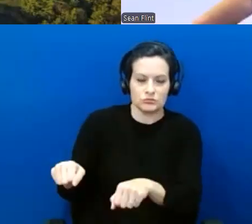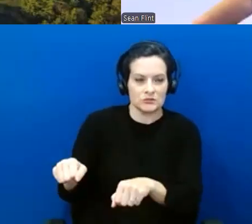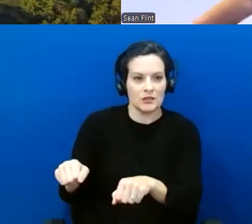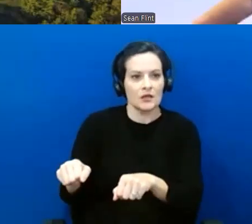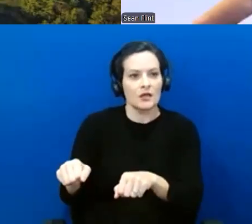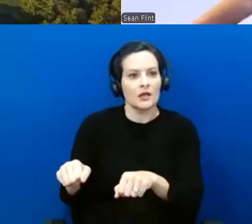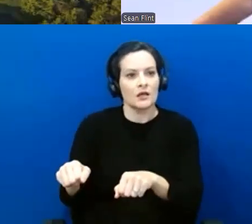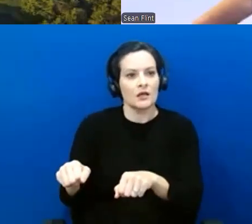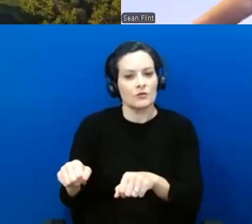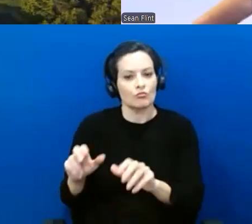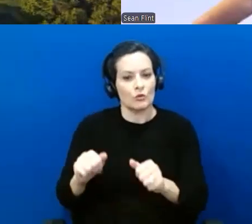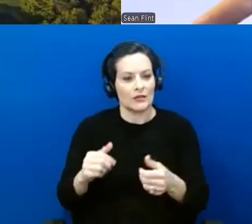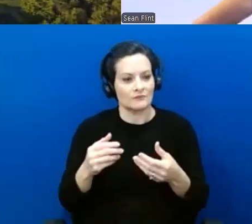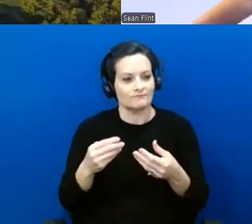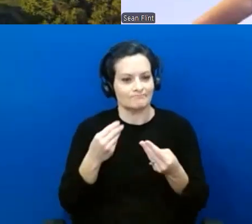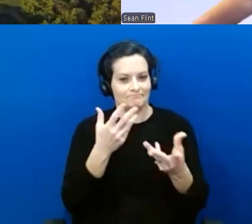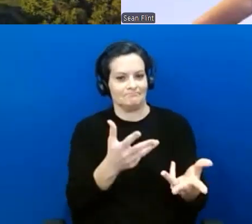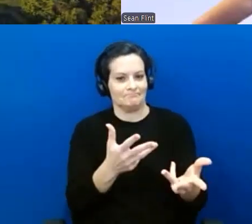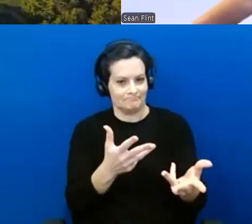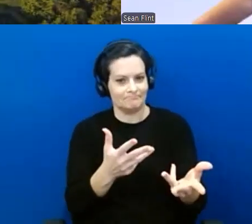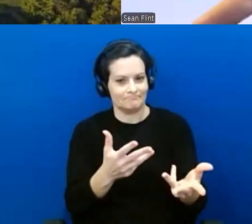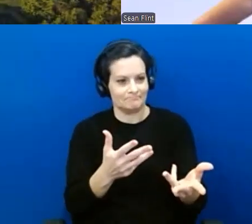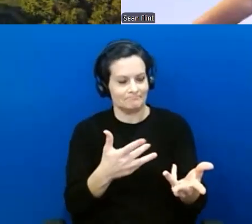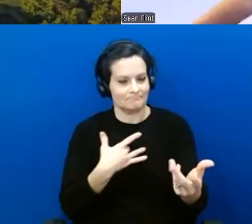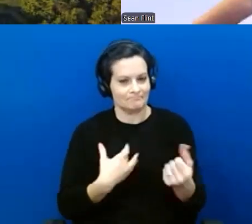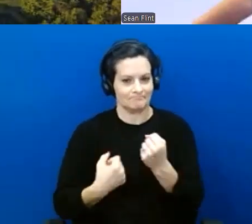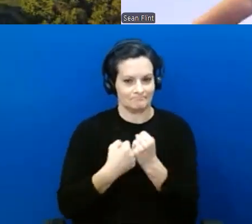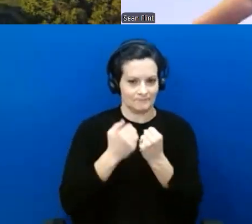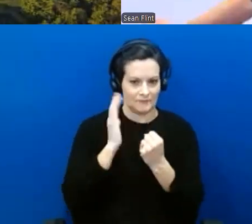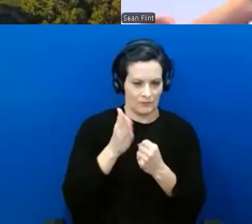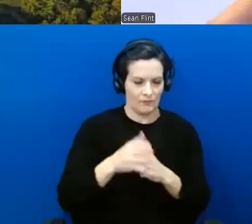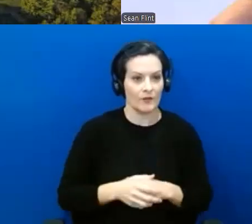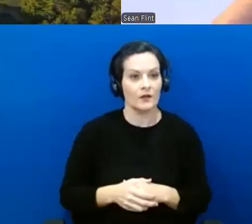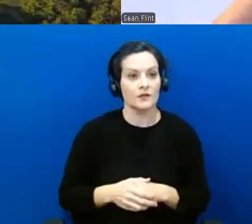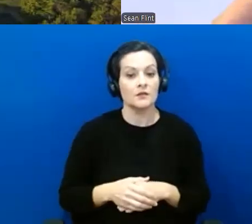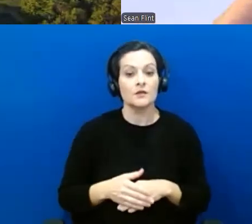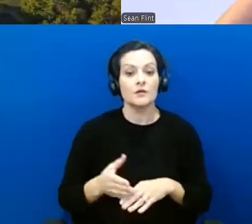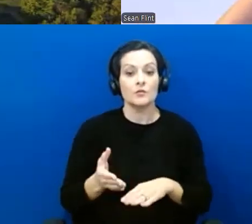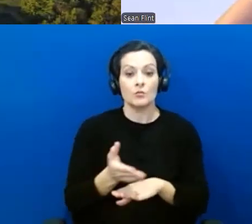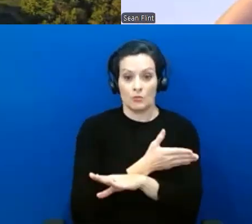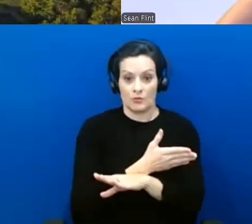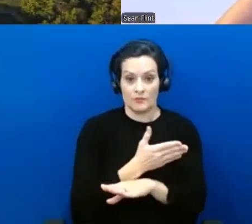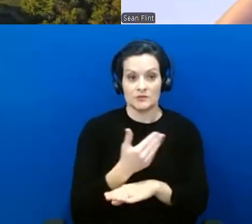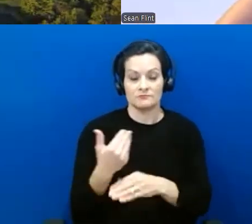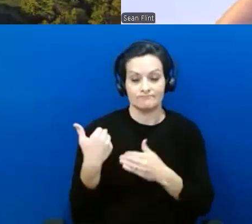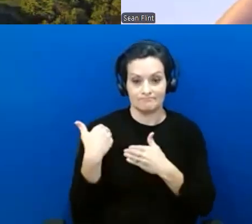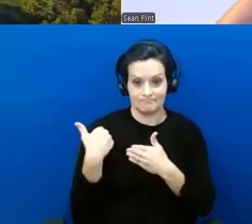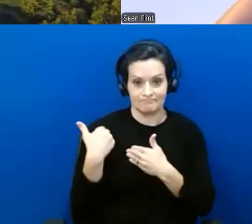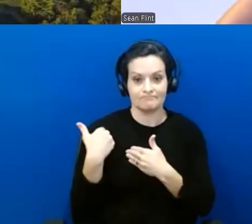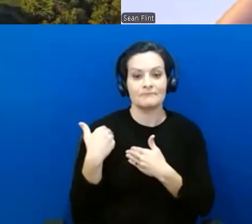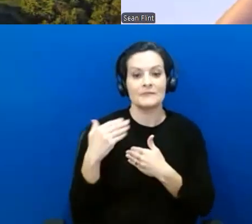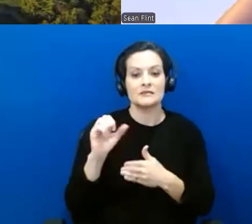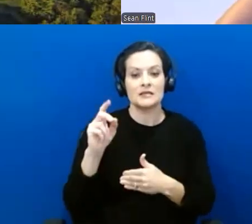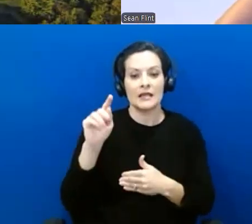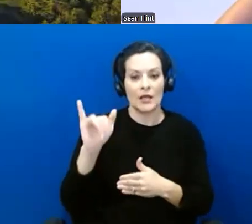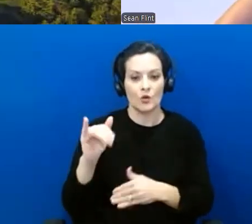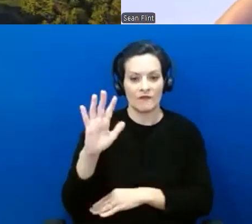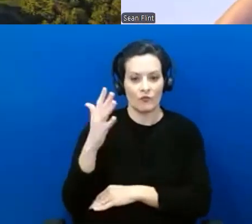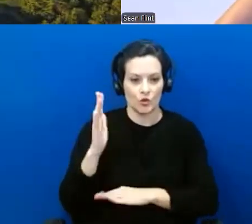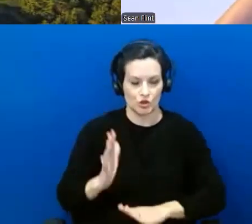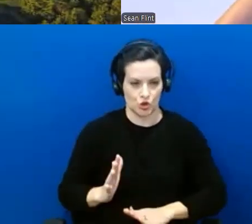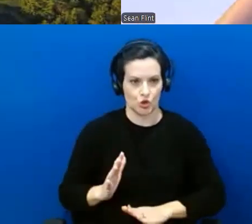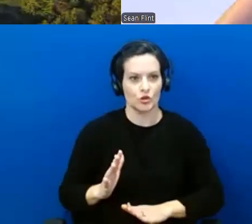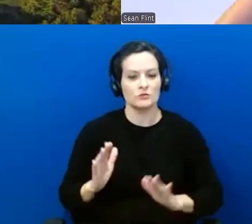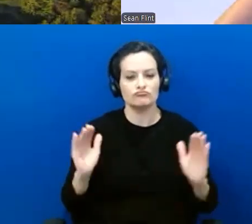forests, that we can do that. And so I had some, in my previous capacity as a county forester, I managed some community forests, these town